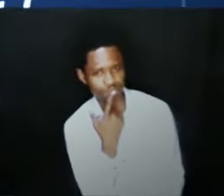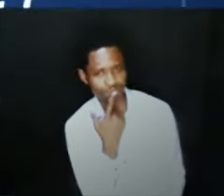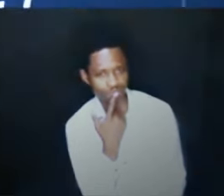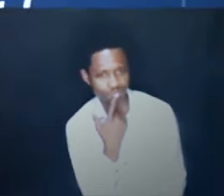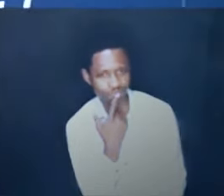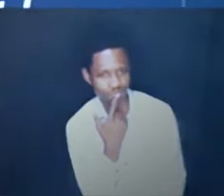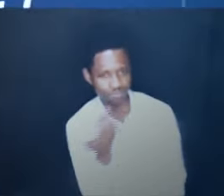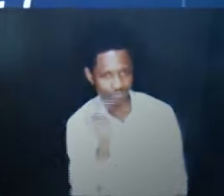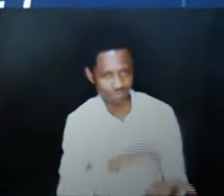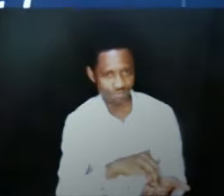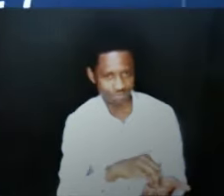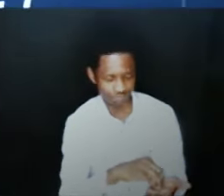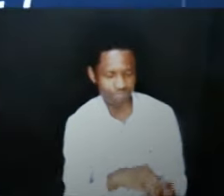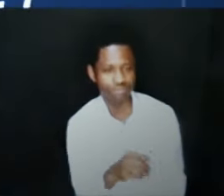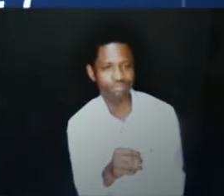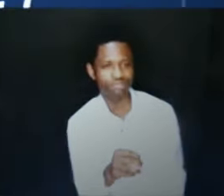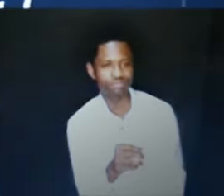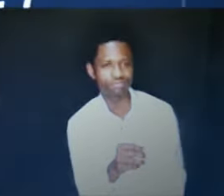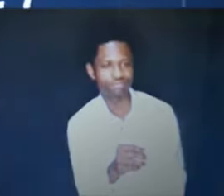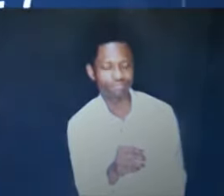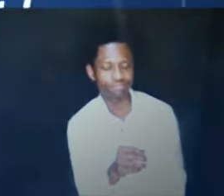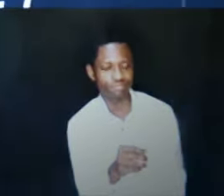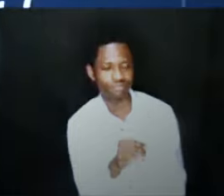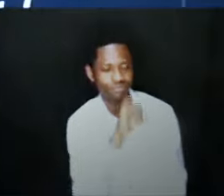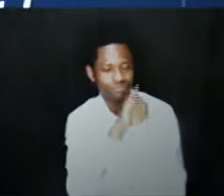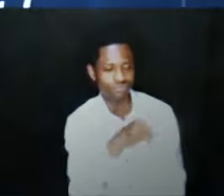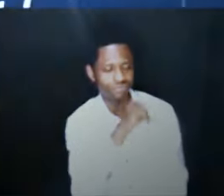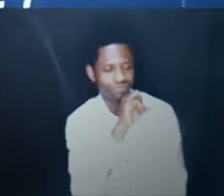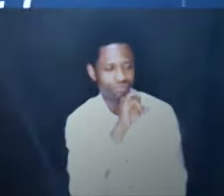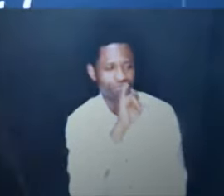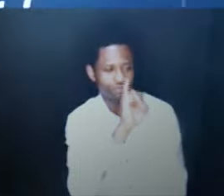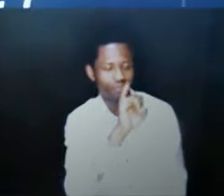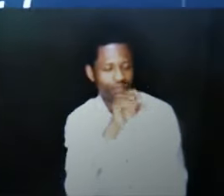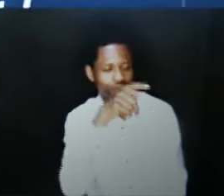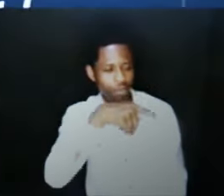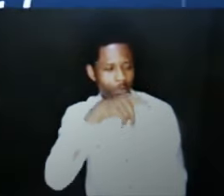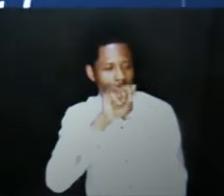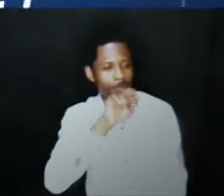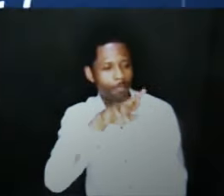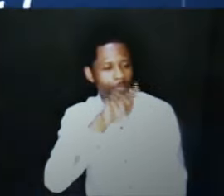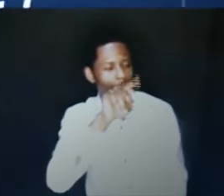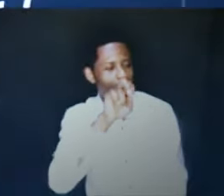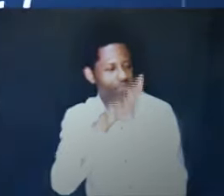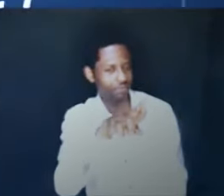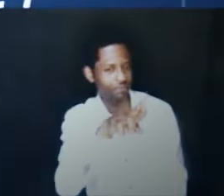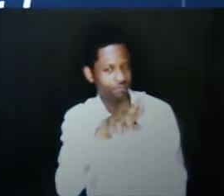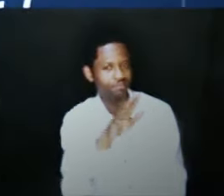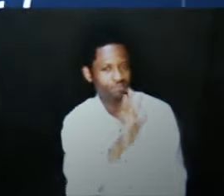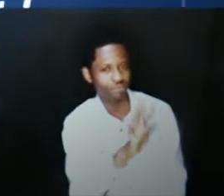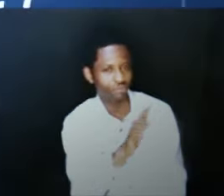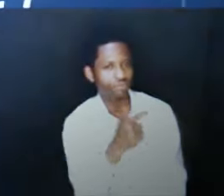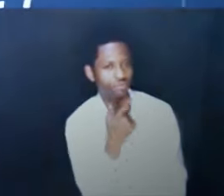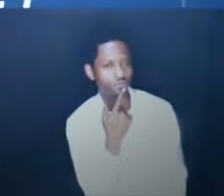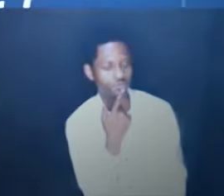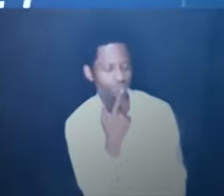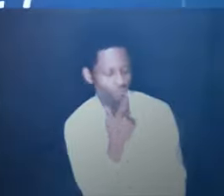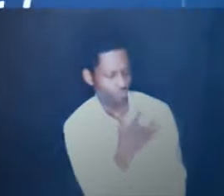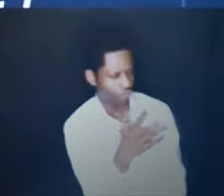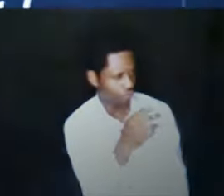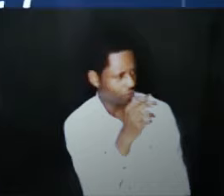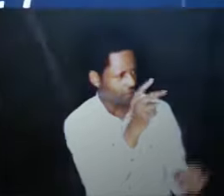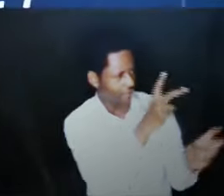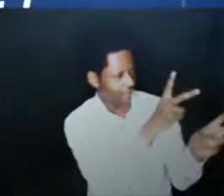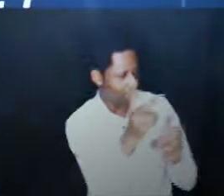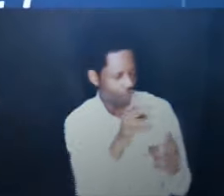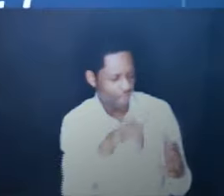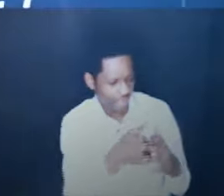he said, "Nipano or sachira na juni na or sachira na juni ya emma." Said you see so that one's views. Yes. And he said, "You see